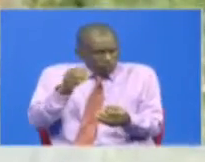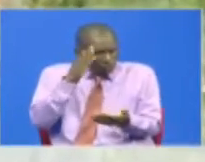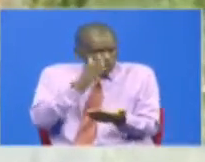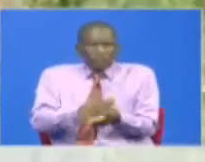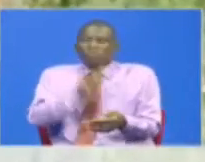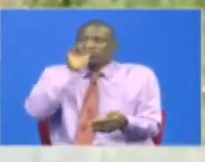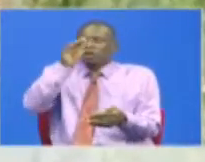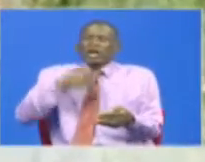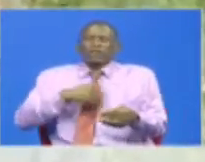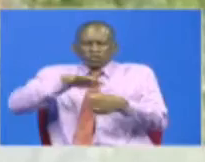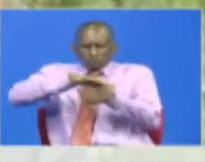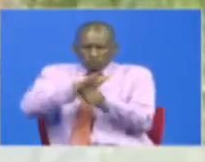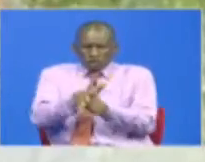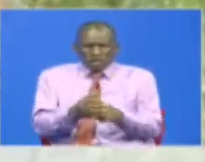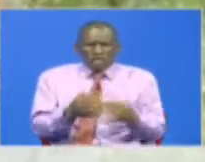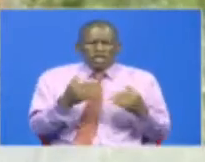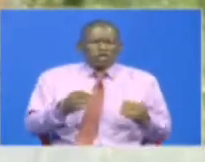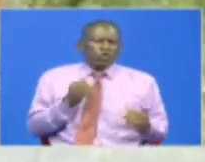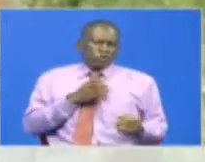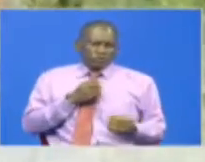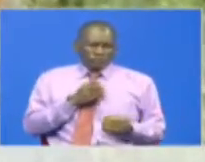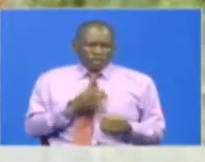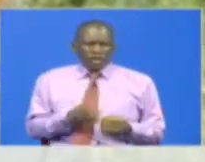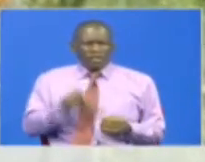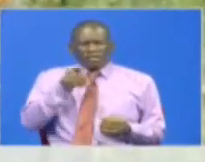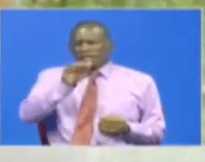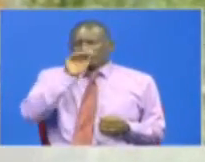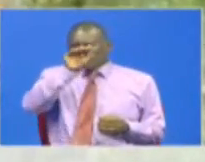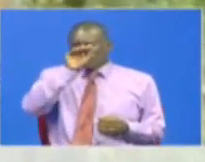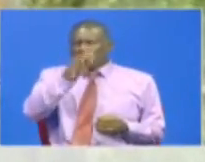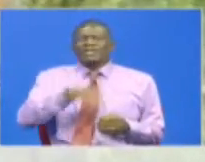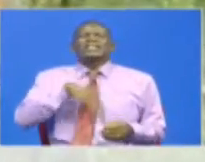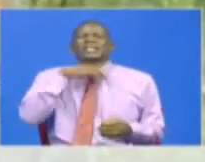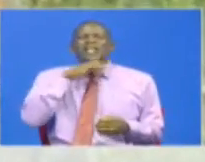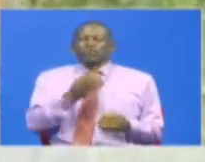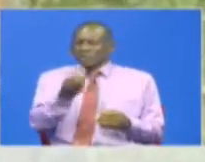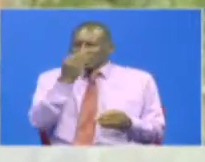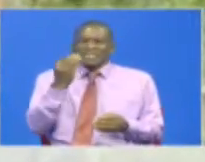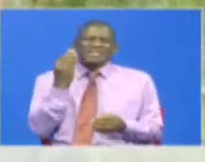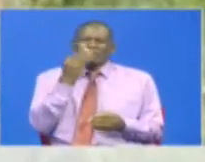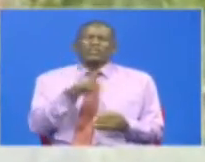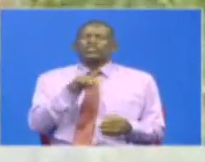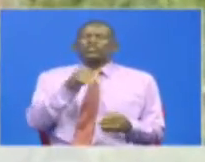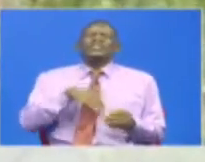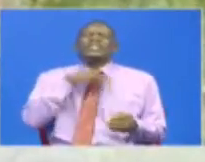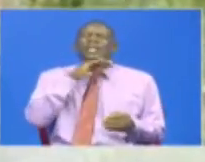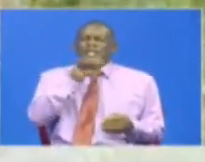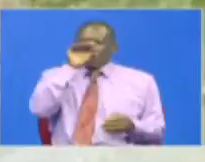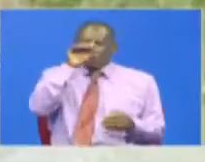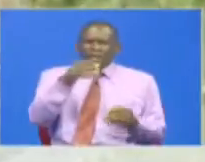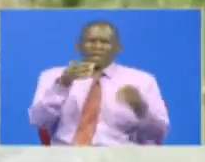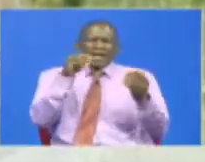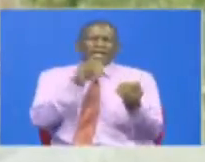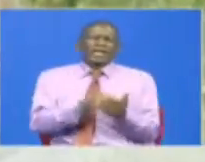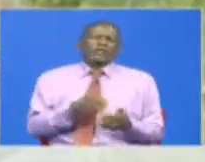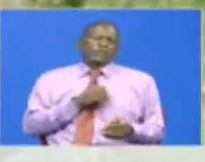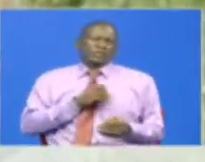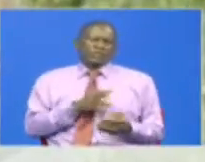tunafuga, tuko na hofu sana kwa sababu hiyo ngamia ikikufa tunakula tu hiyo nyama. Alafu tunaogopa sasa tutaambukizwa